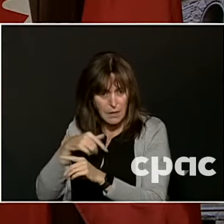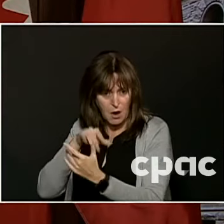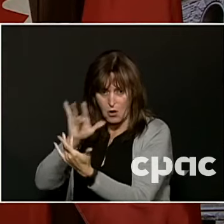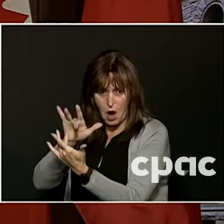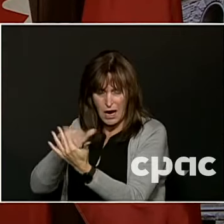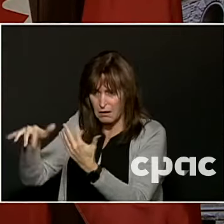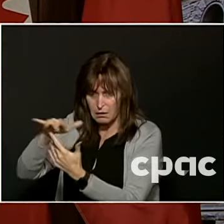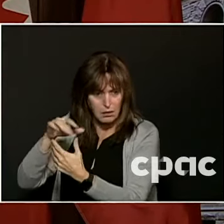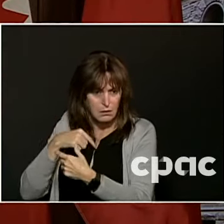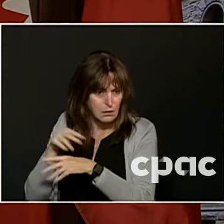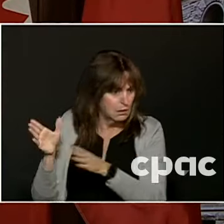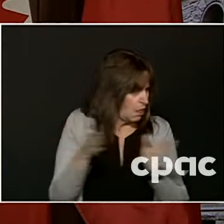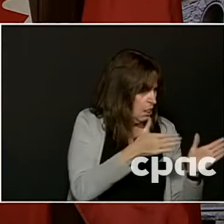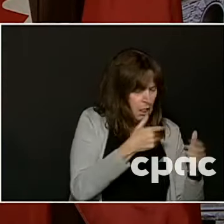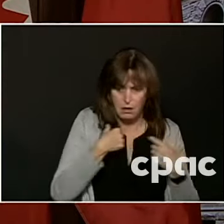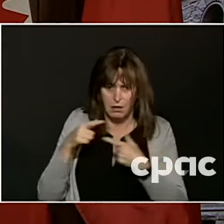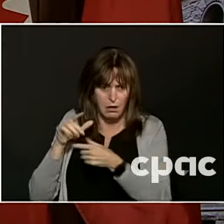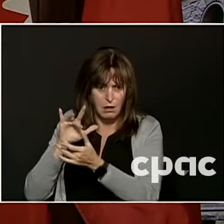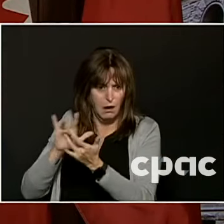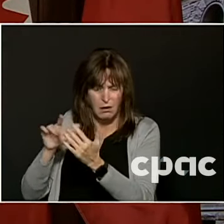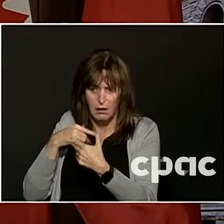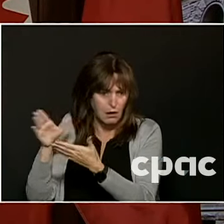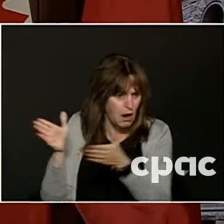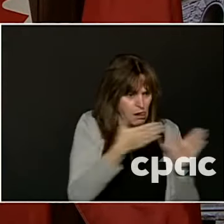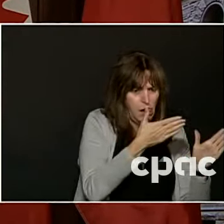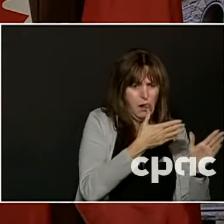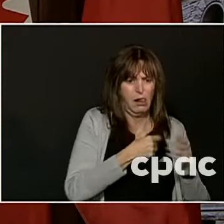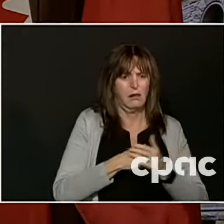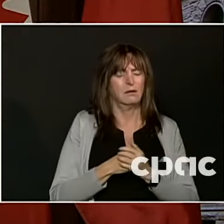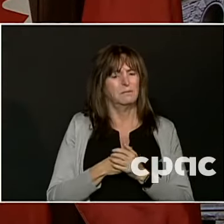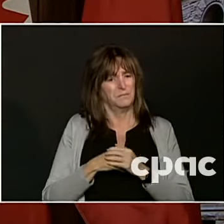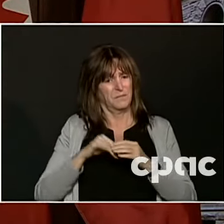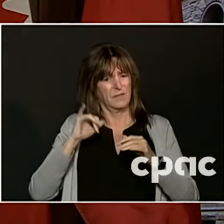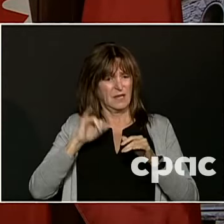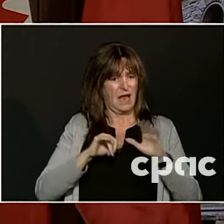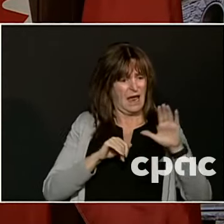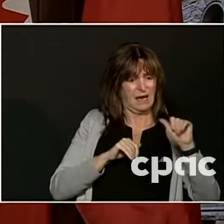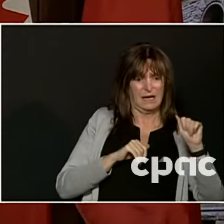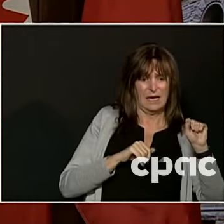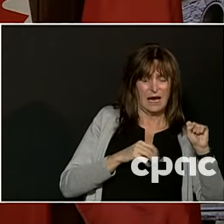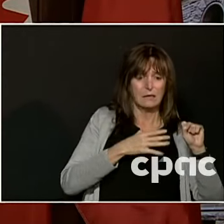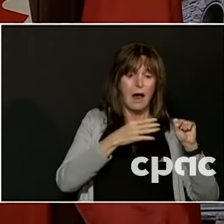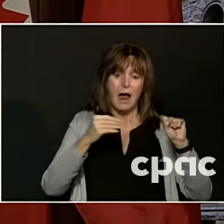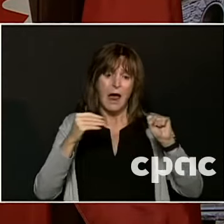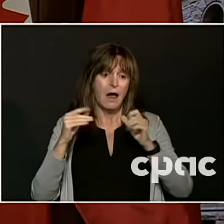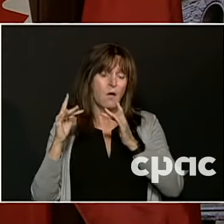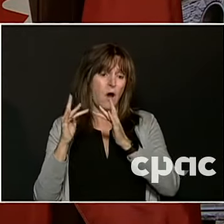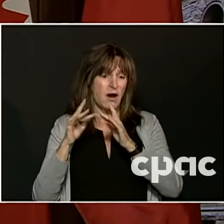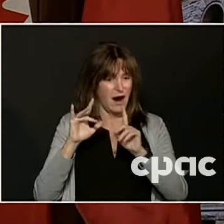doesn't mean that case and contact tracing isn't important. It's an important part of pandemic